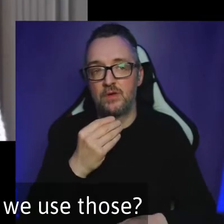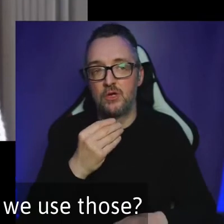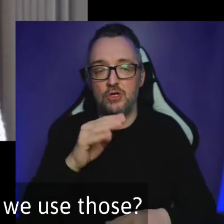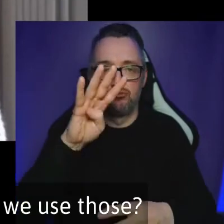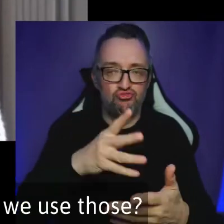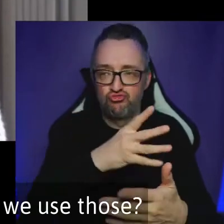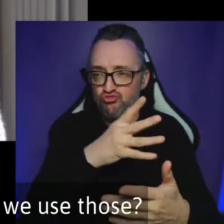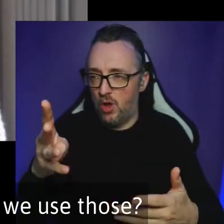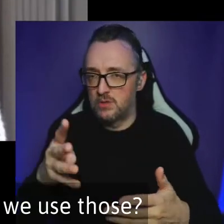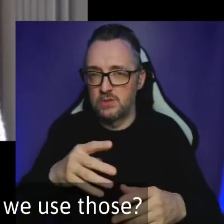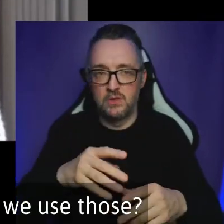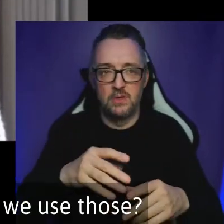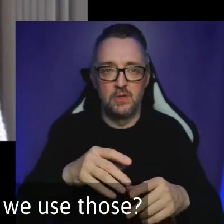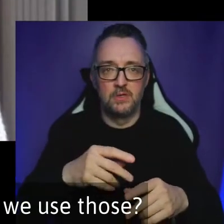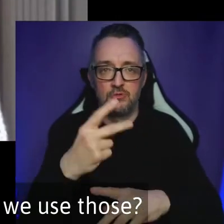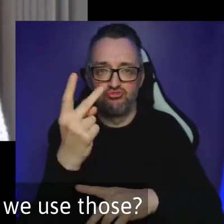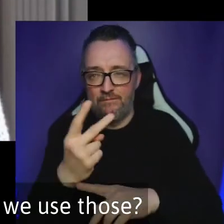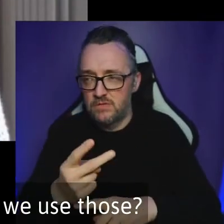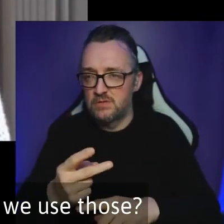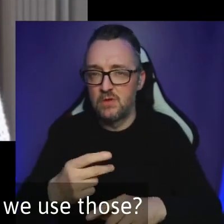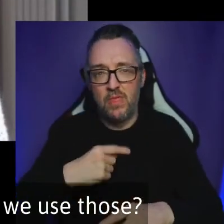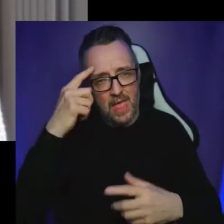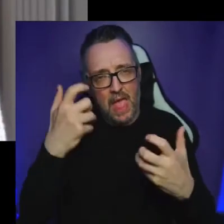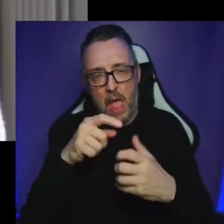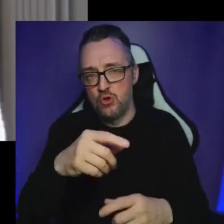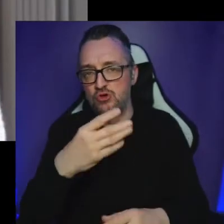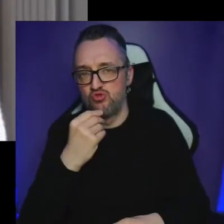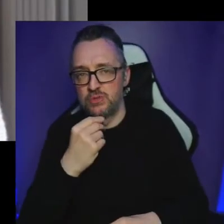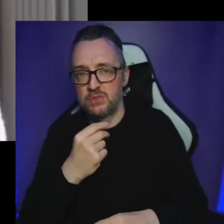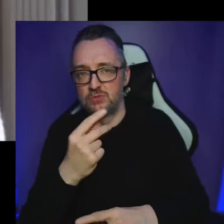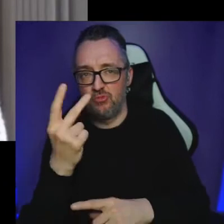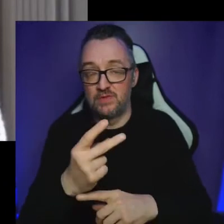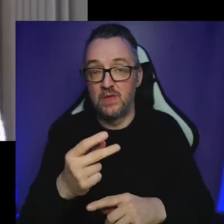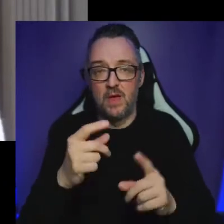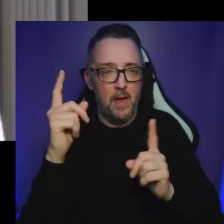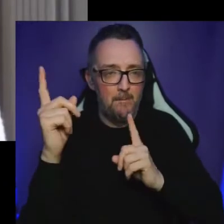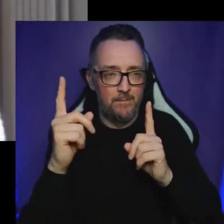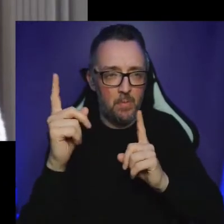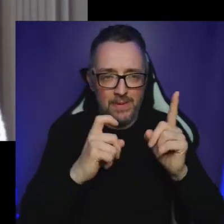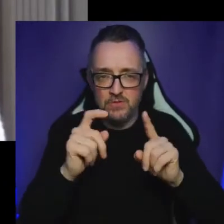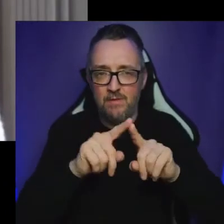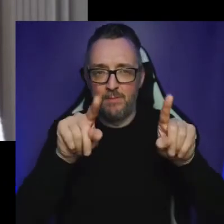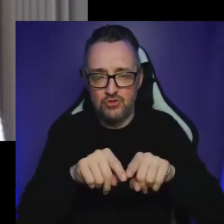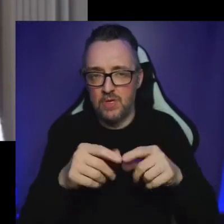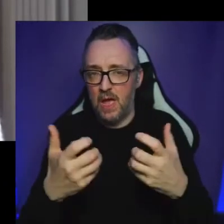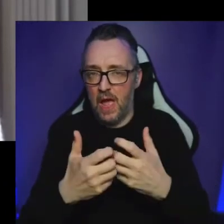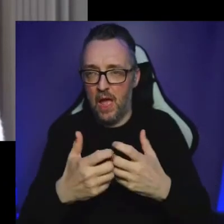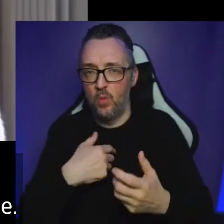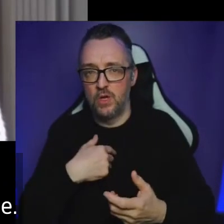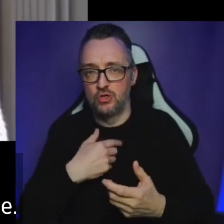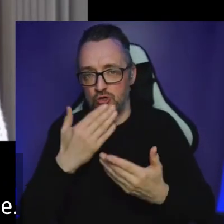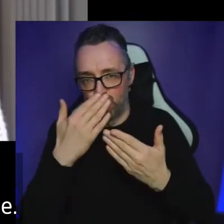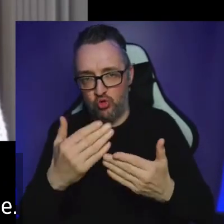think we need to be thinking about how do we use those. Generally, images, how are we kind of improving how we present